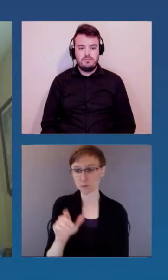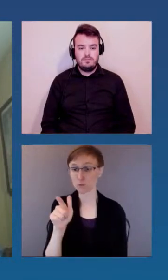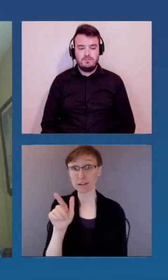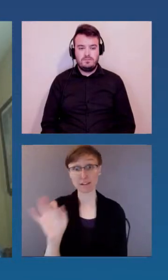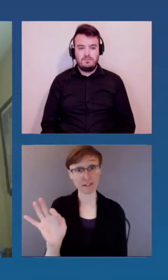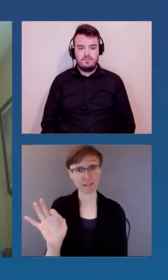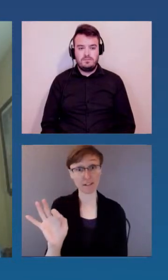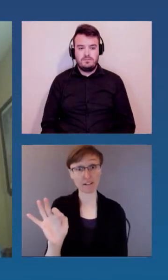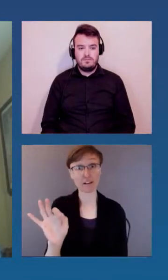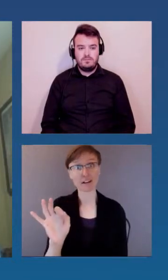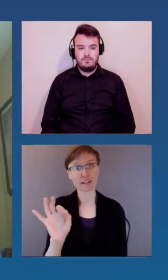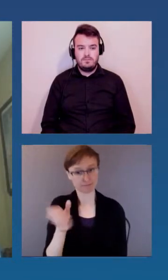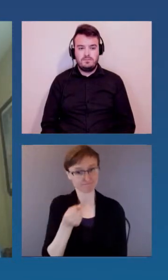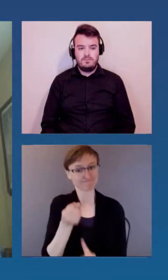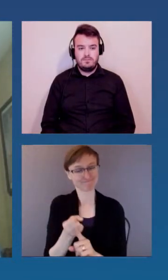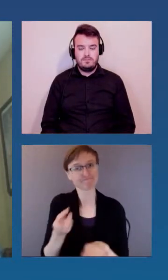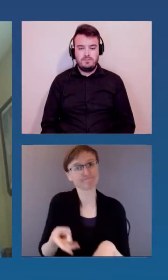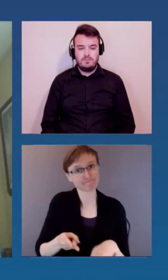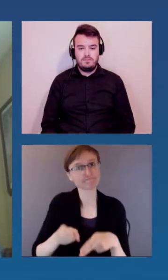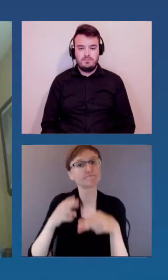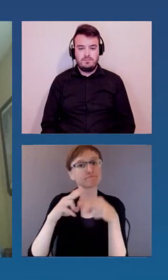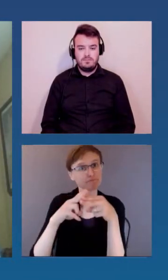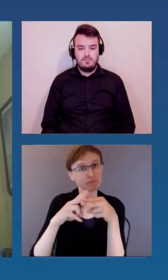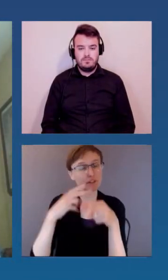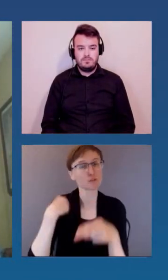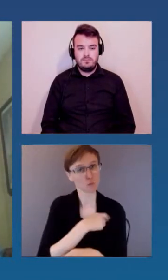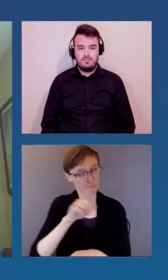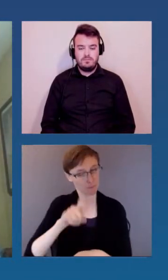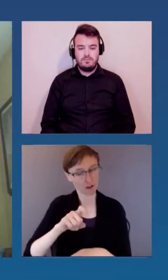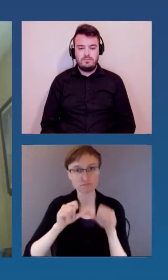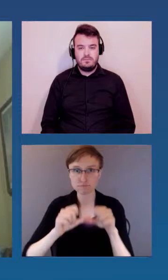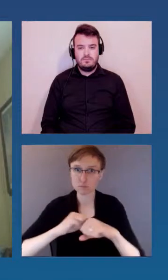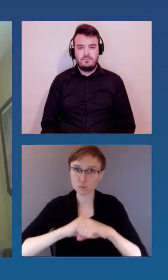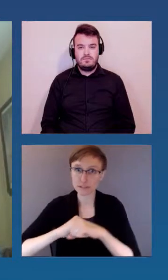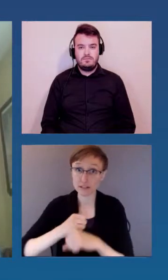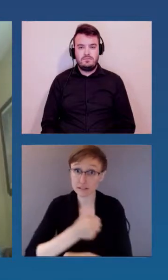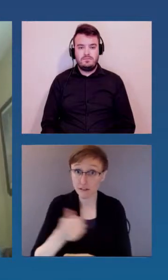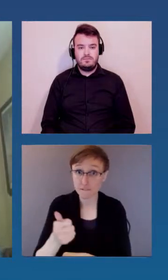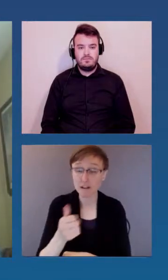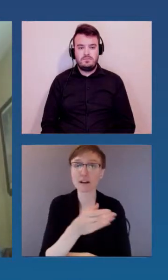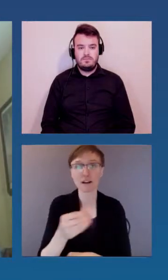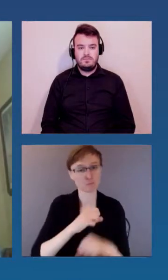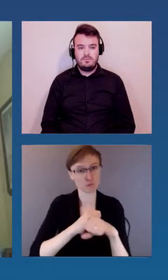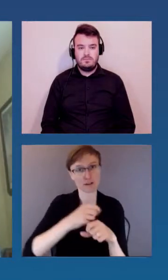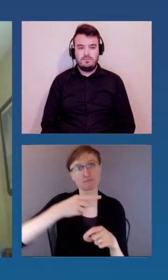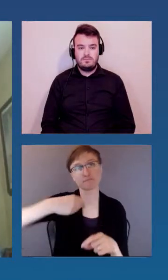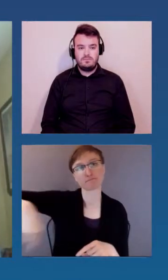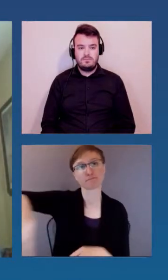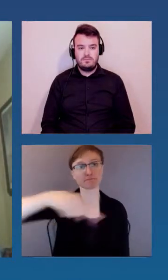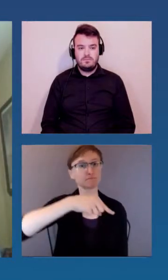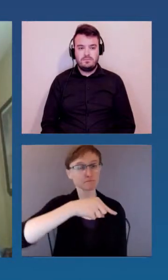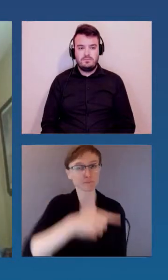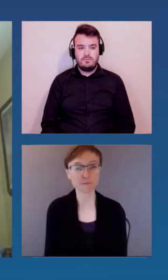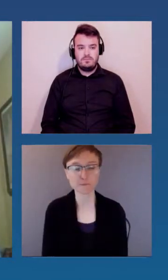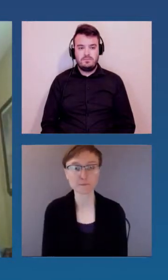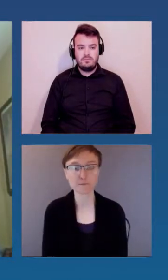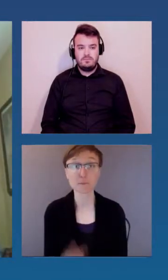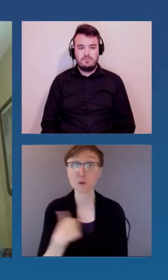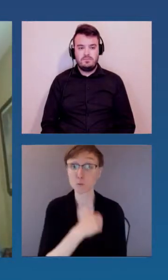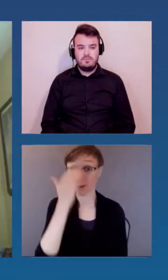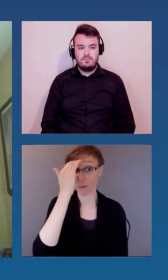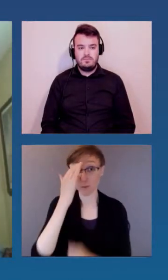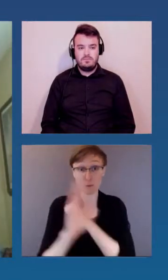safety. The choices we make at home, in the city, and on our campuses remain critical. We are a community,